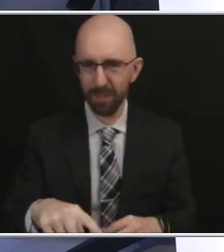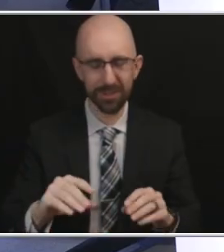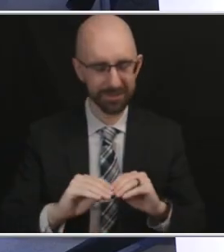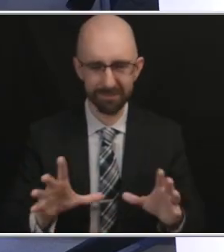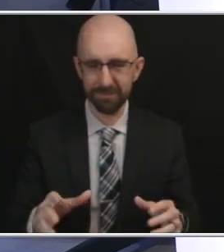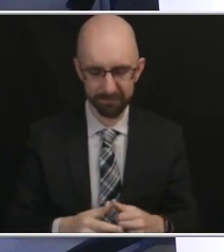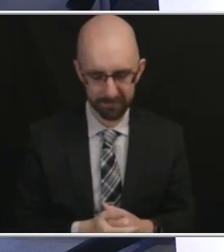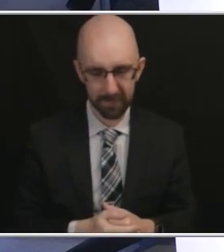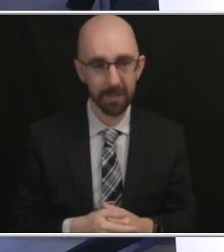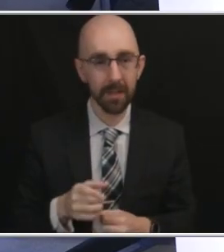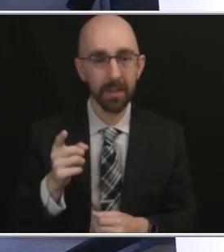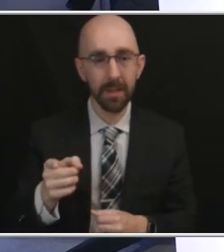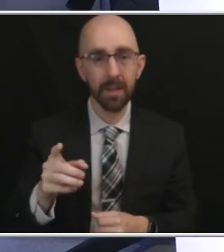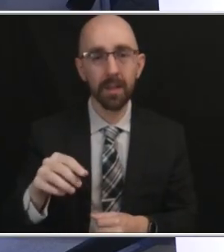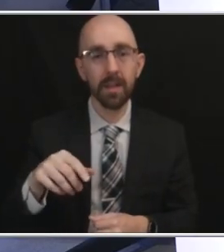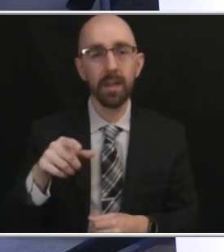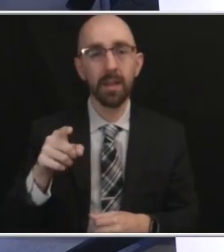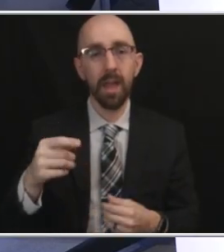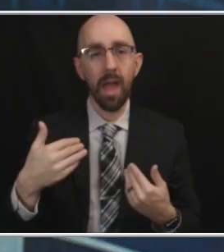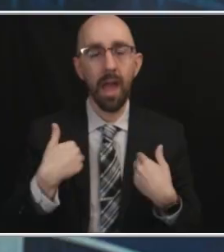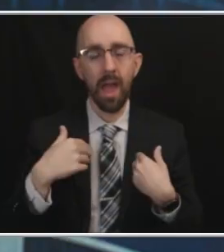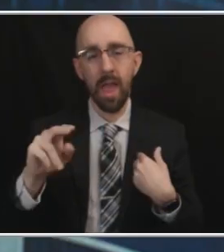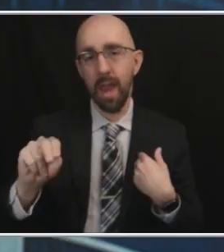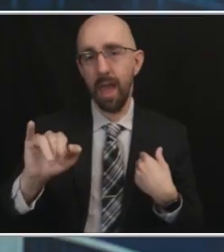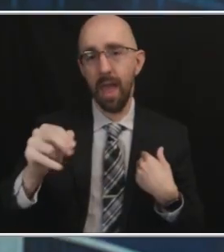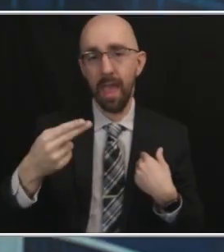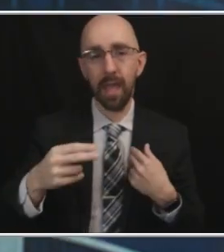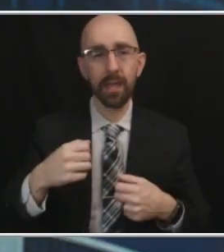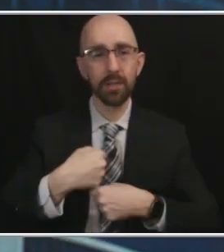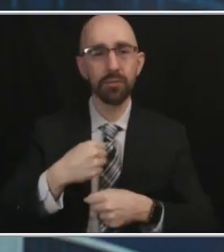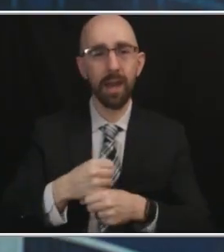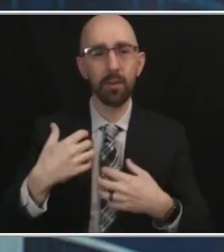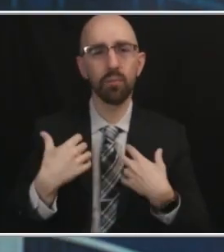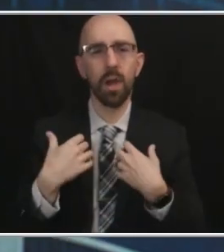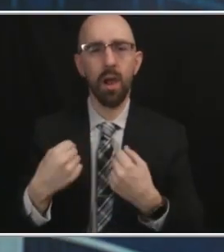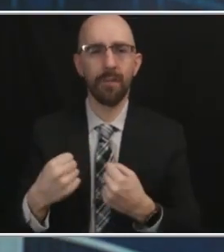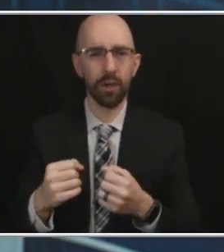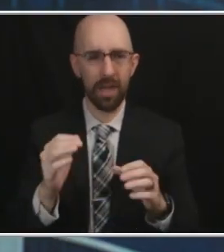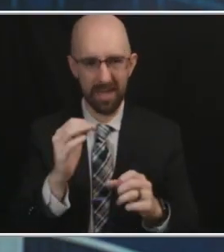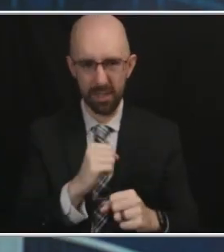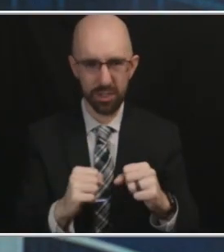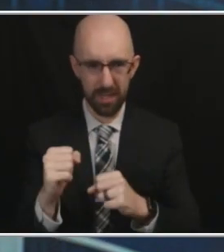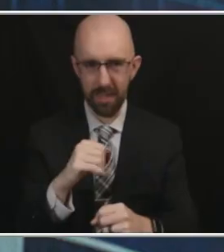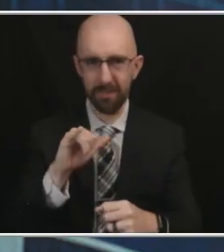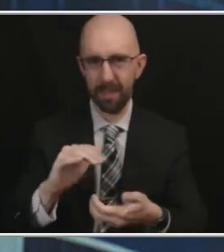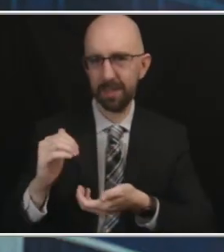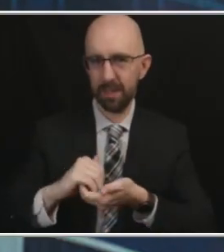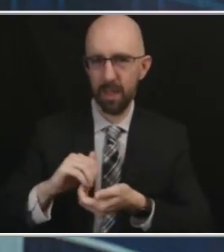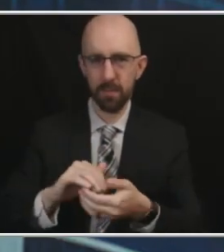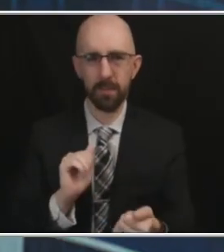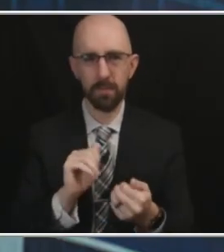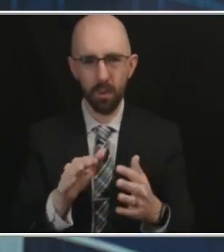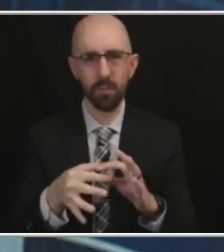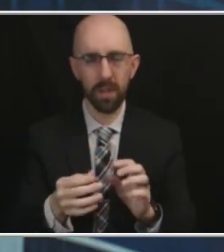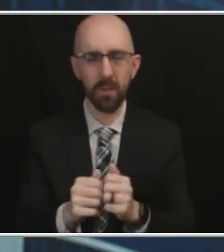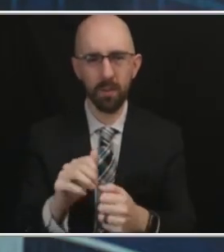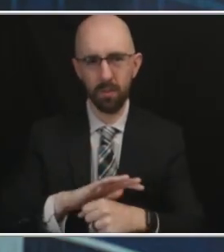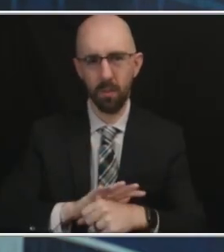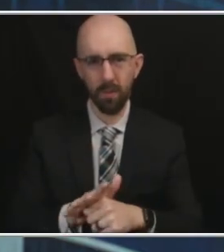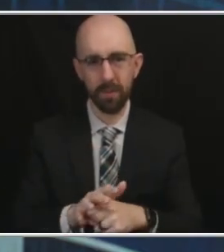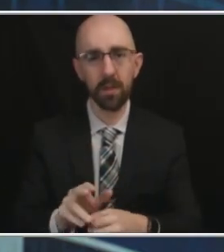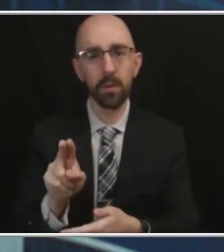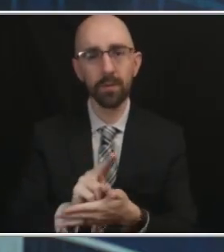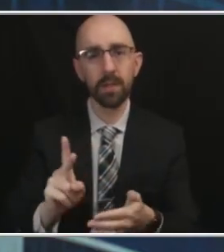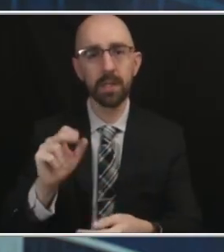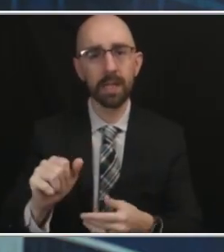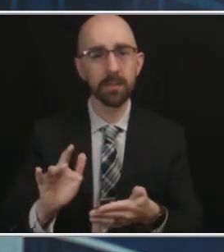NIH created a Recover initiative, which uses a collaborative approach to research studies regarding COVID. The University of Kansas Medical Center